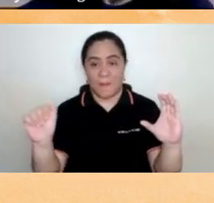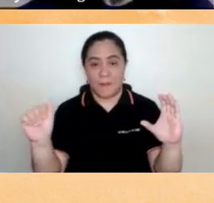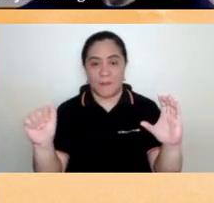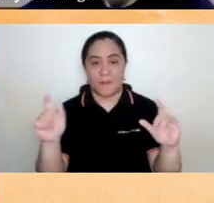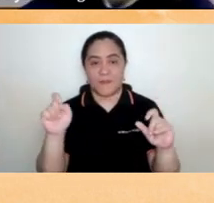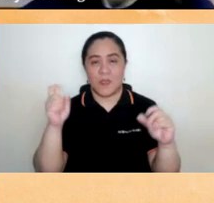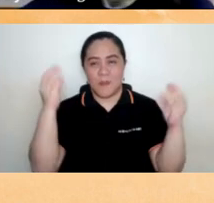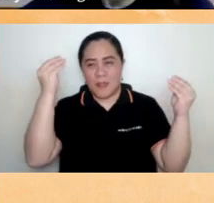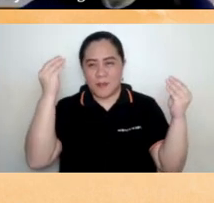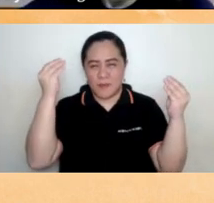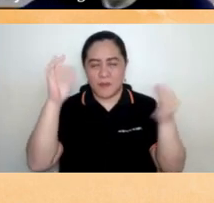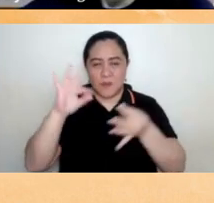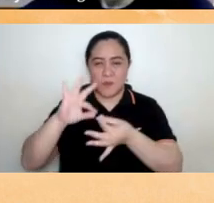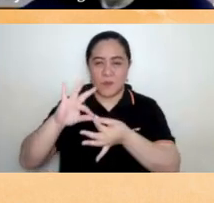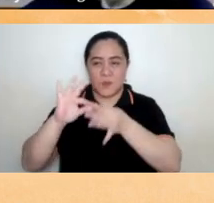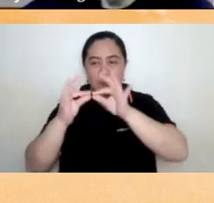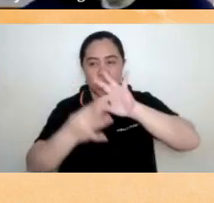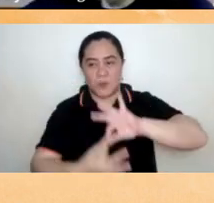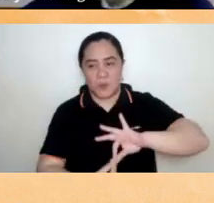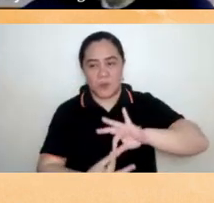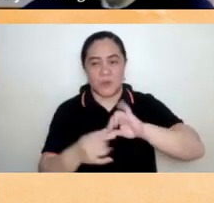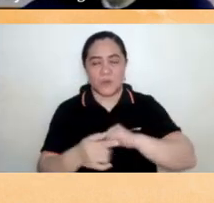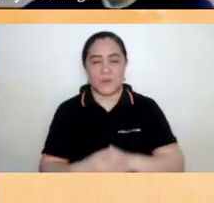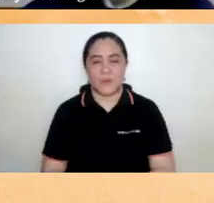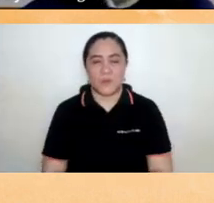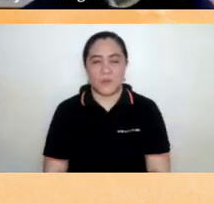or interpretation isn't true.